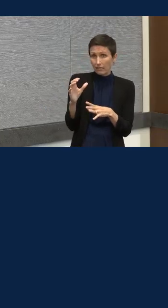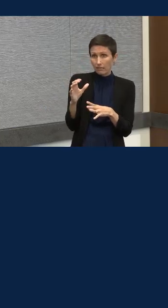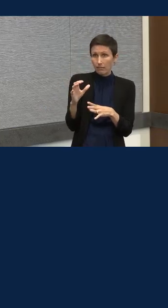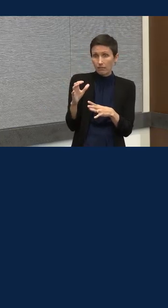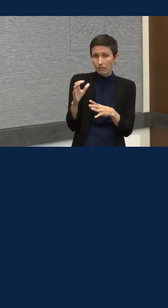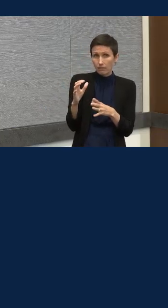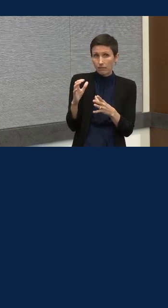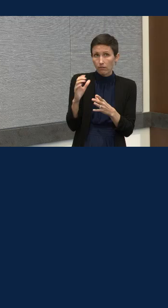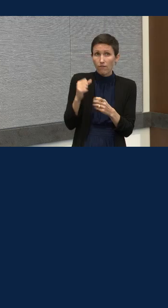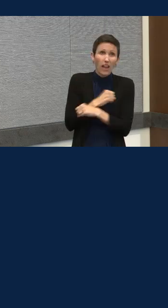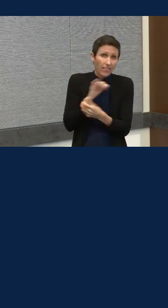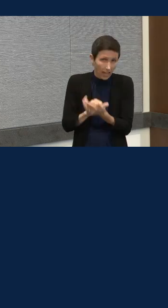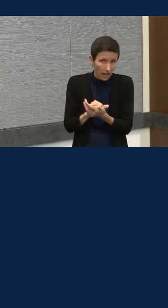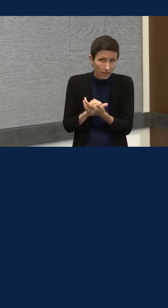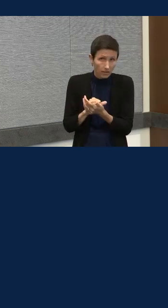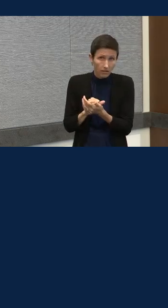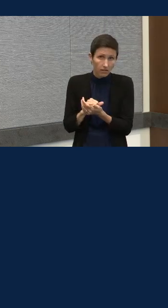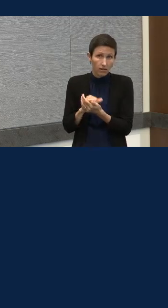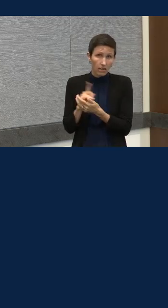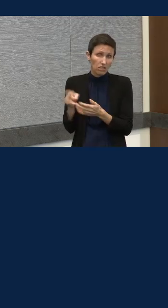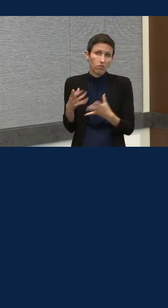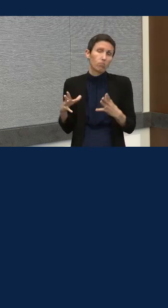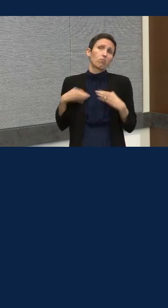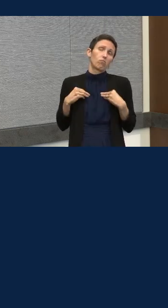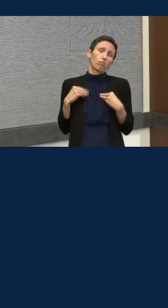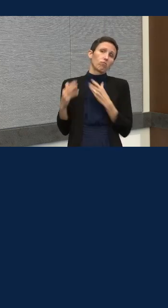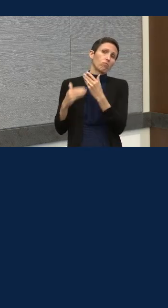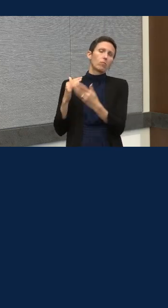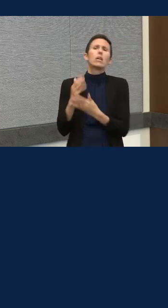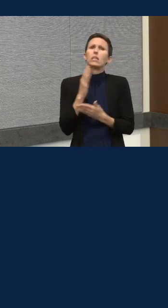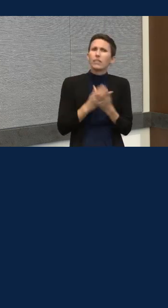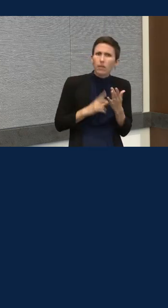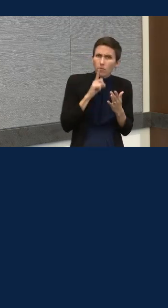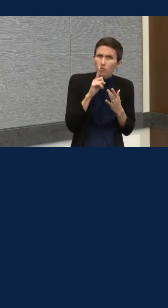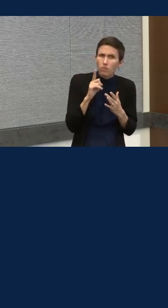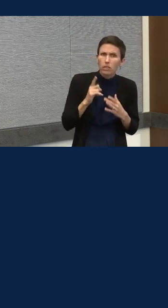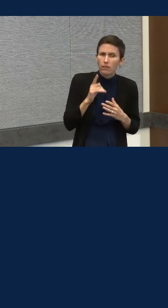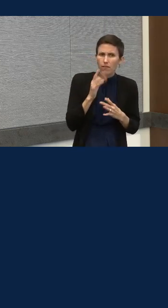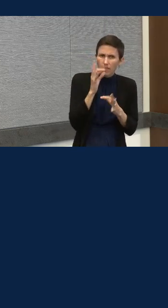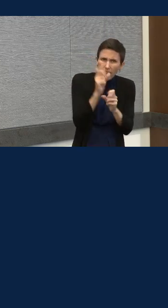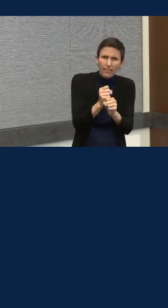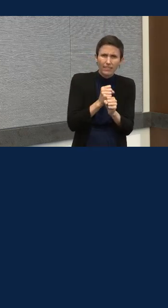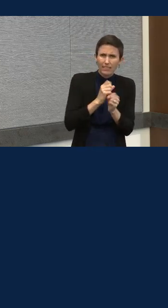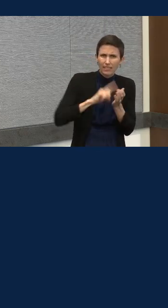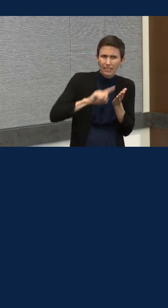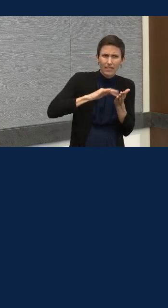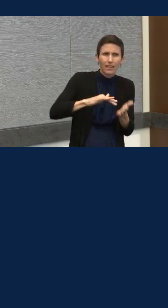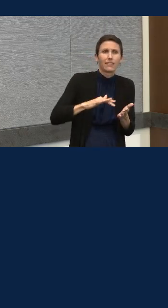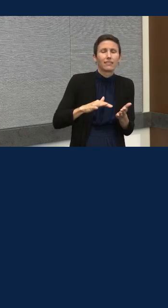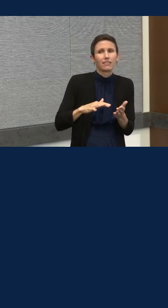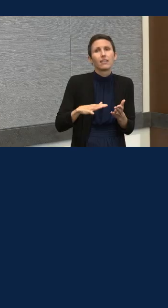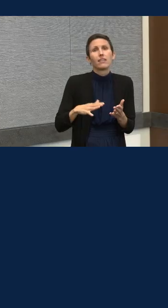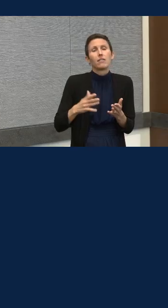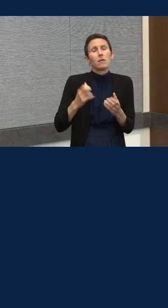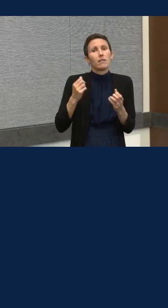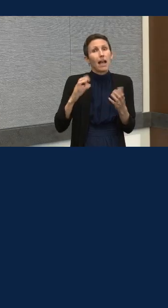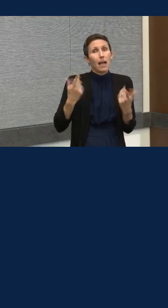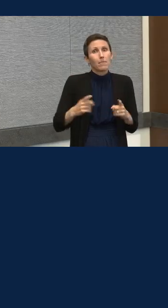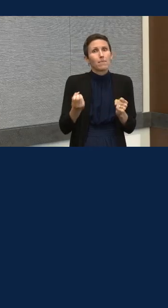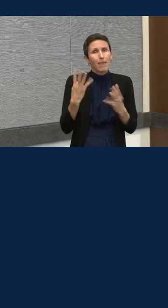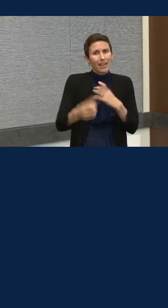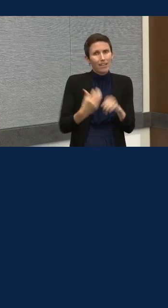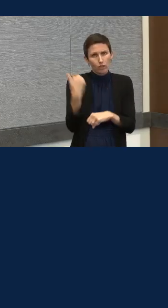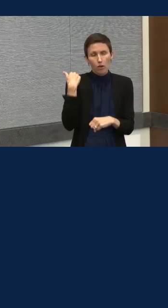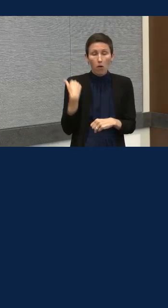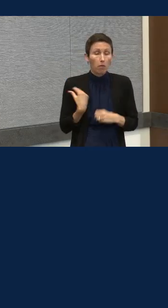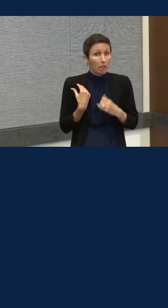weight. There are a couple of fascinating studies that were done years and years ago that would never be approved by a